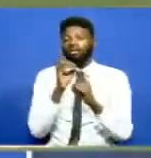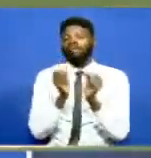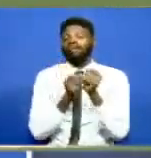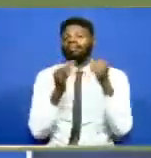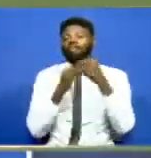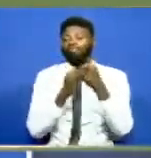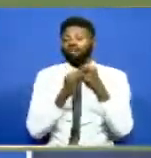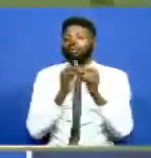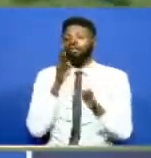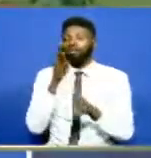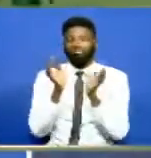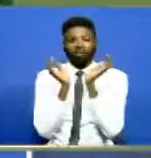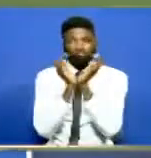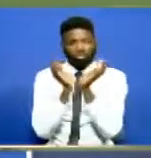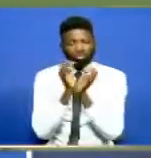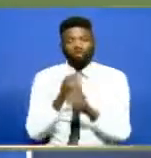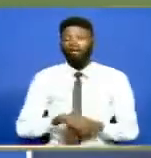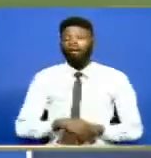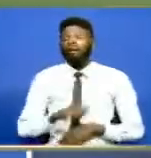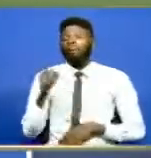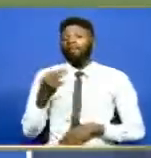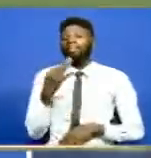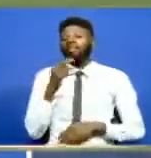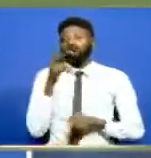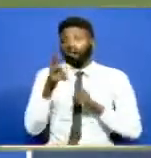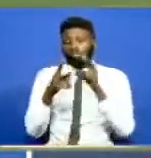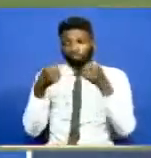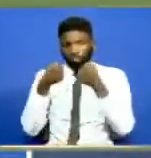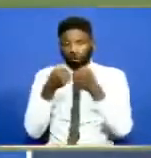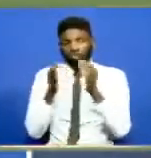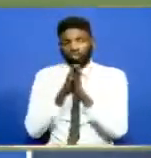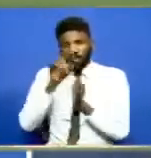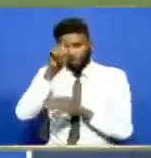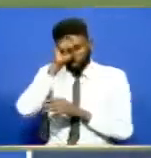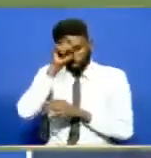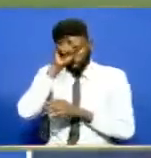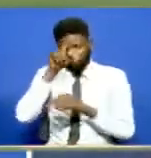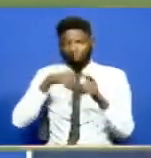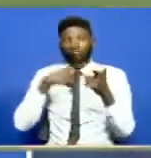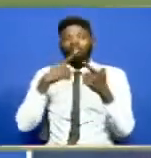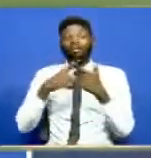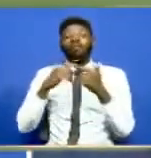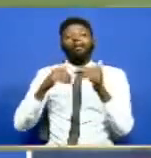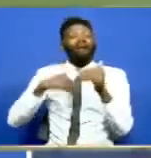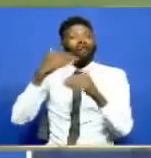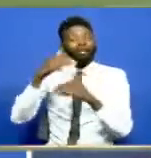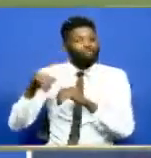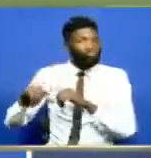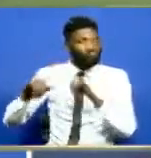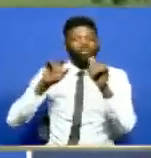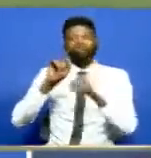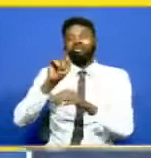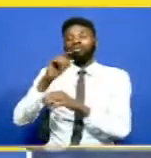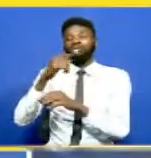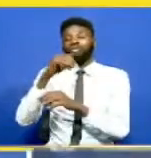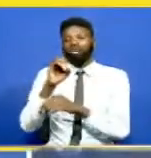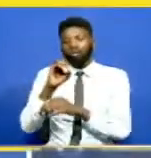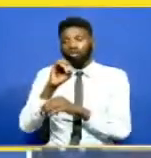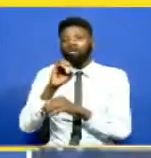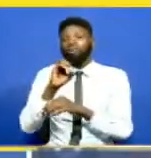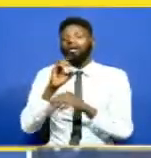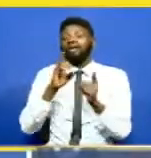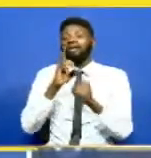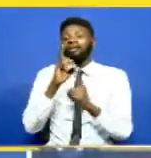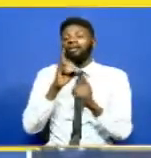host Egypt on March 22nd before travelling to Togo for the 2020 Africa Cup of Nations final qualifying tie on March 30th.